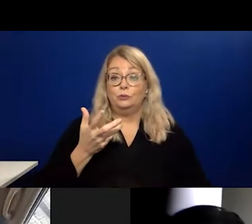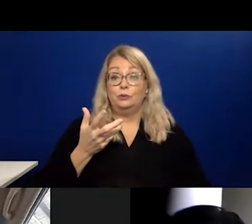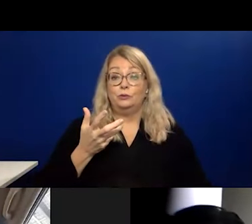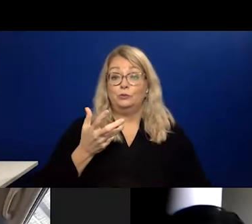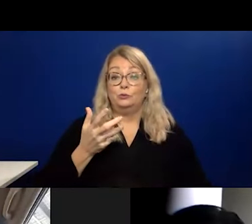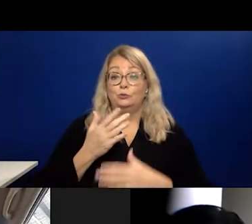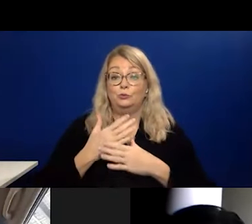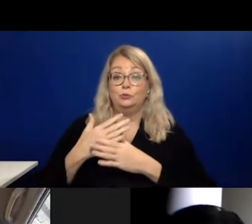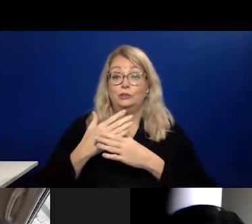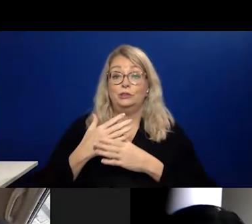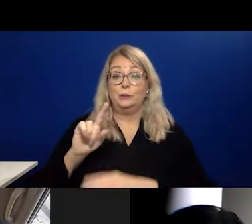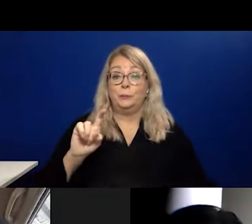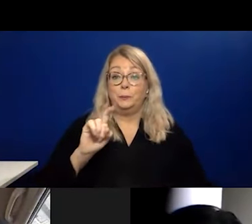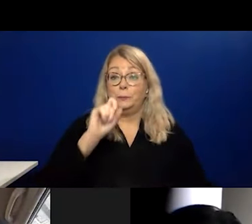share?